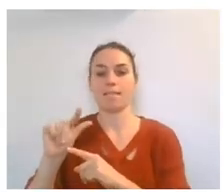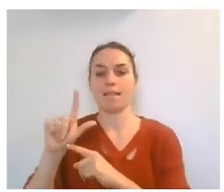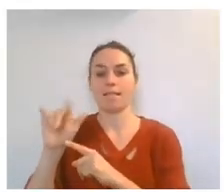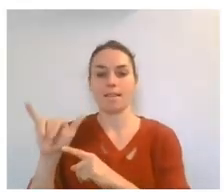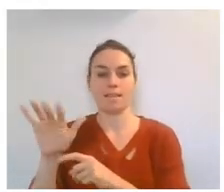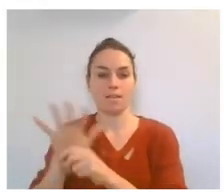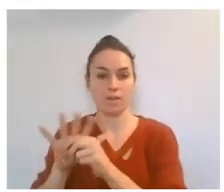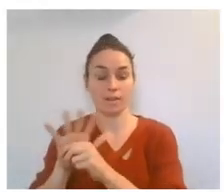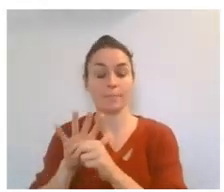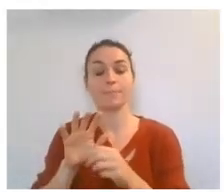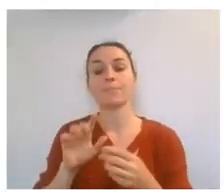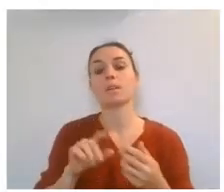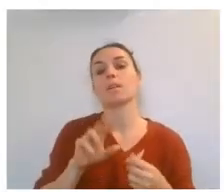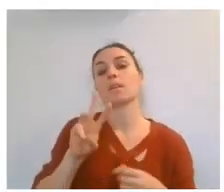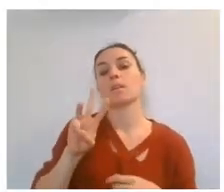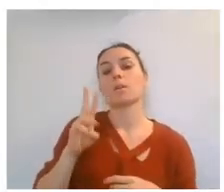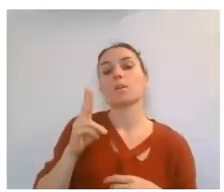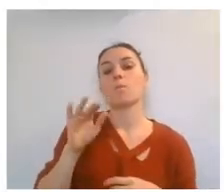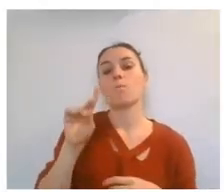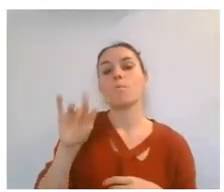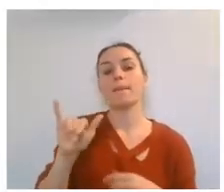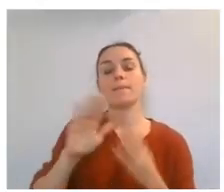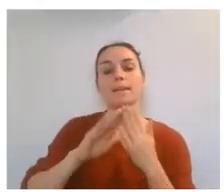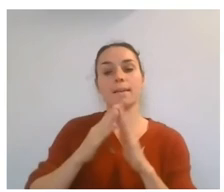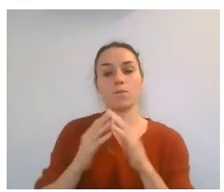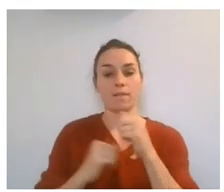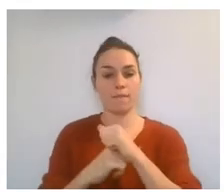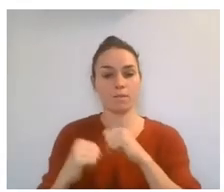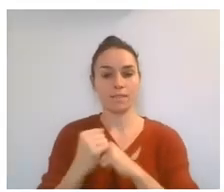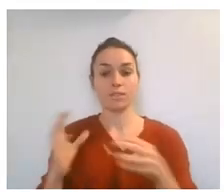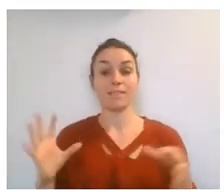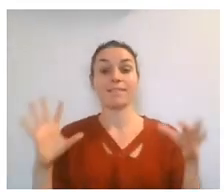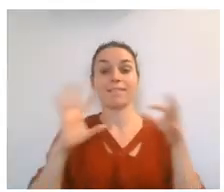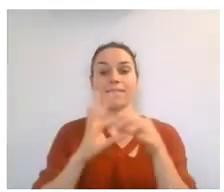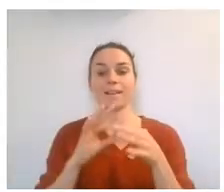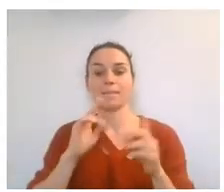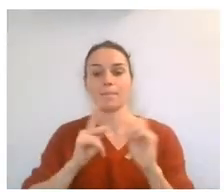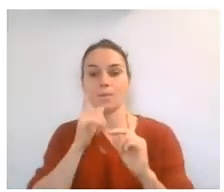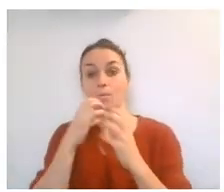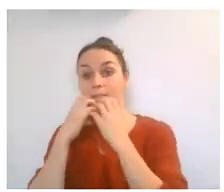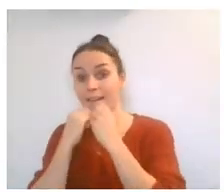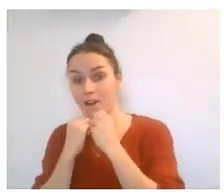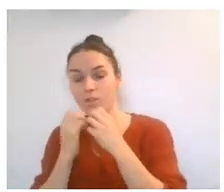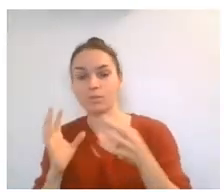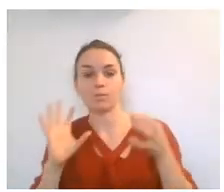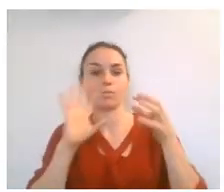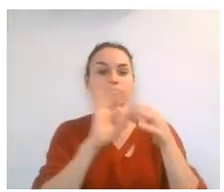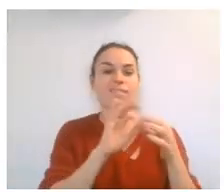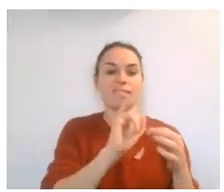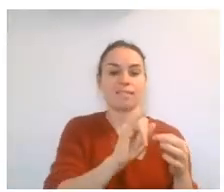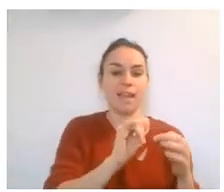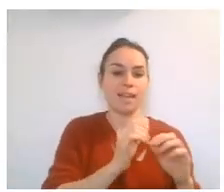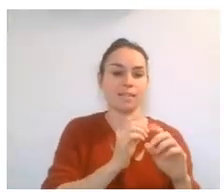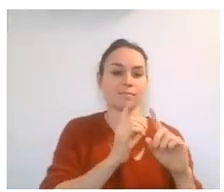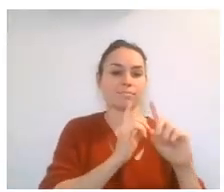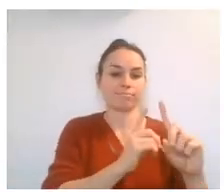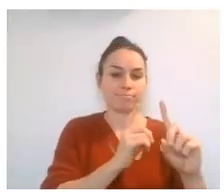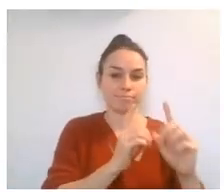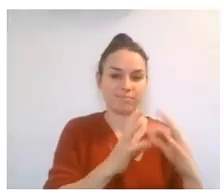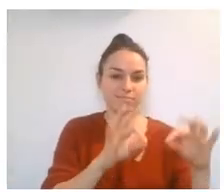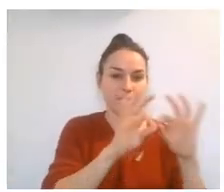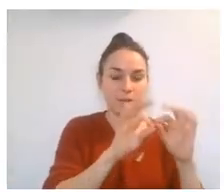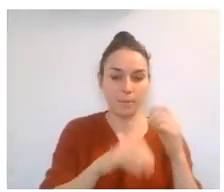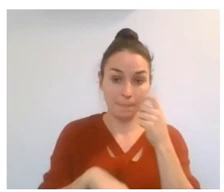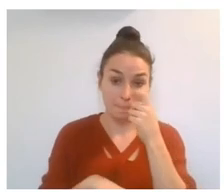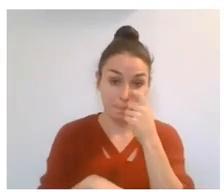Community Foundation, connecting people who care to causes that matter. The foundation is dedicated to improving the quality of life on